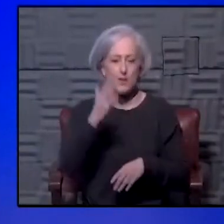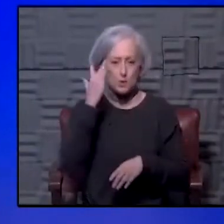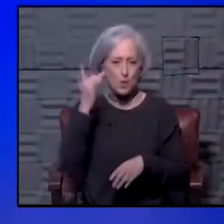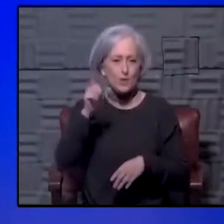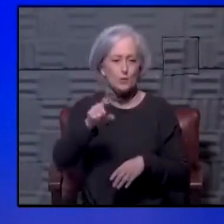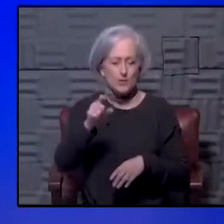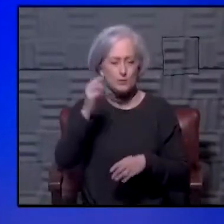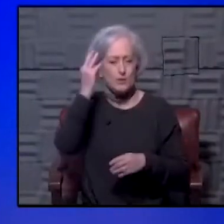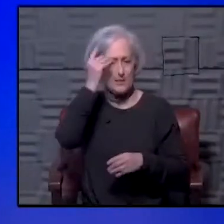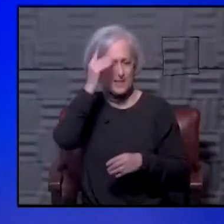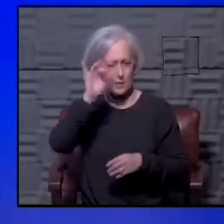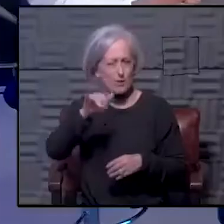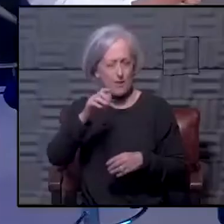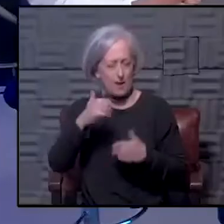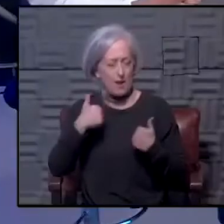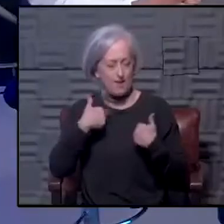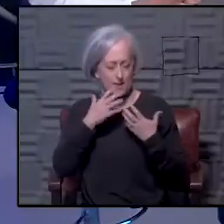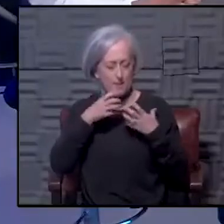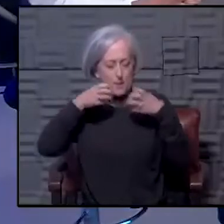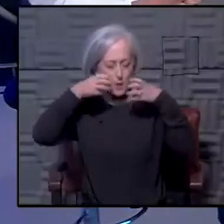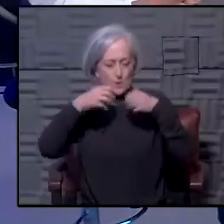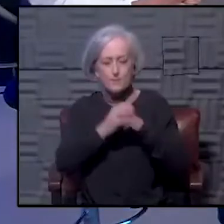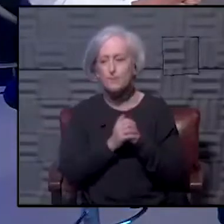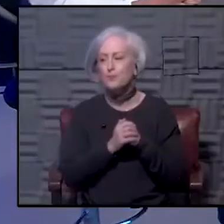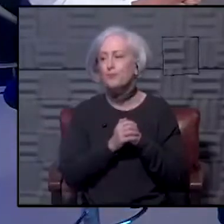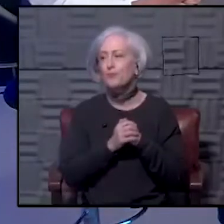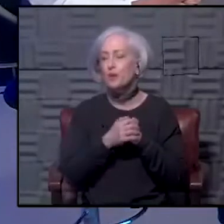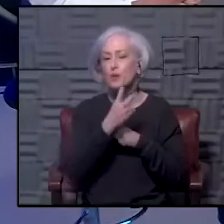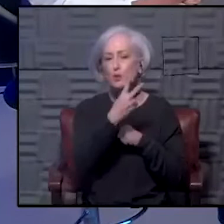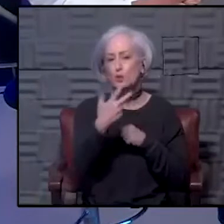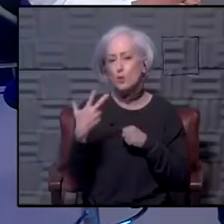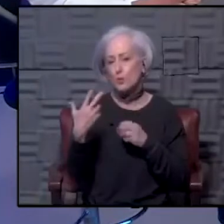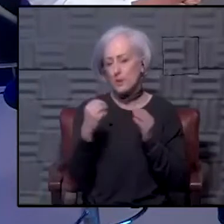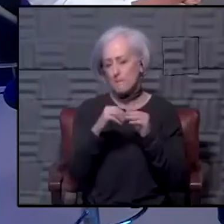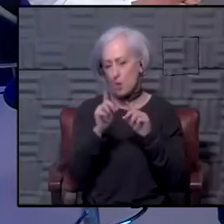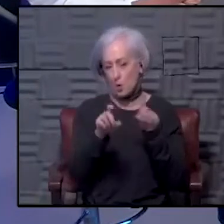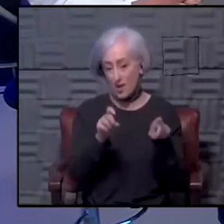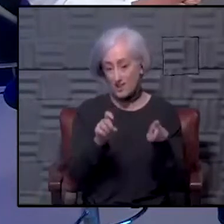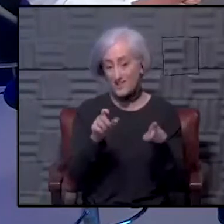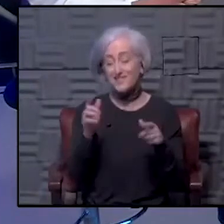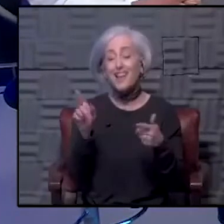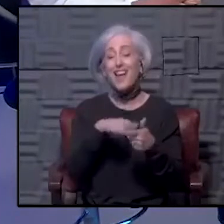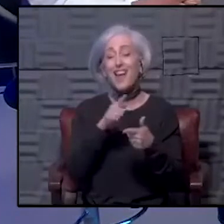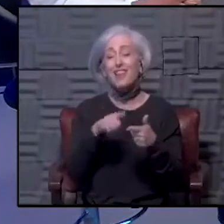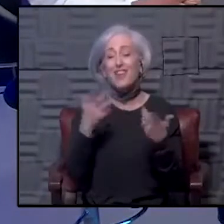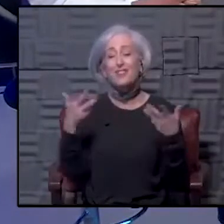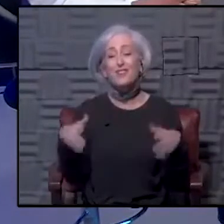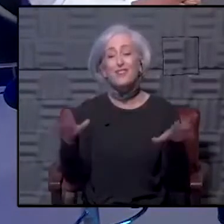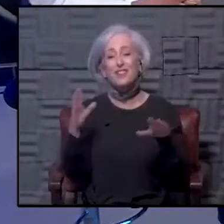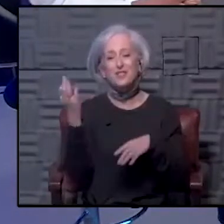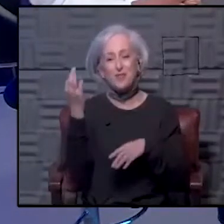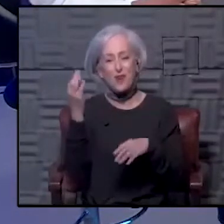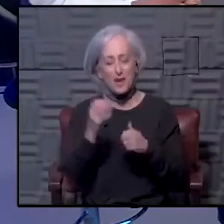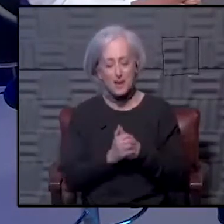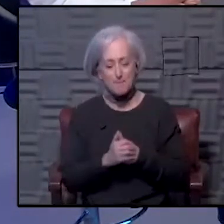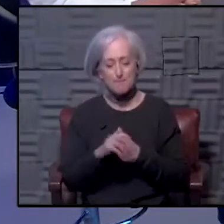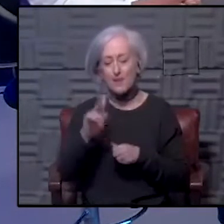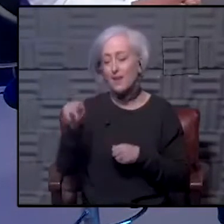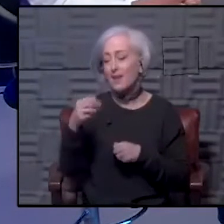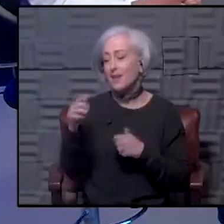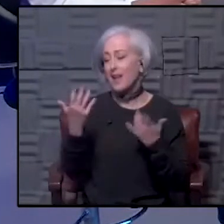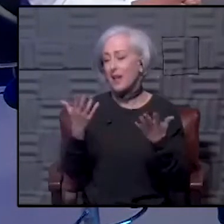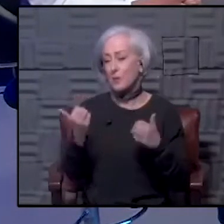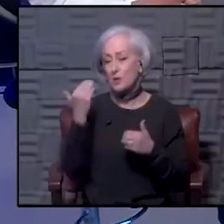need to consider. All right. 2 or 3 more questions, and then I'm going to let you guys go on a Friday. So Kathy wants to know, is the Pfizer